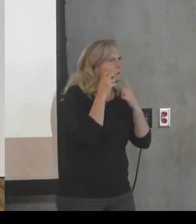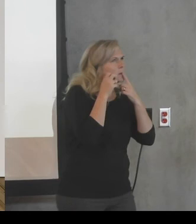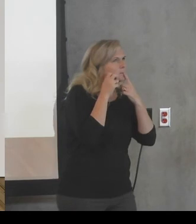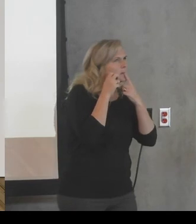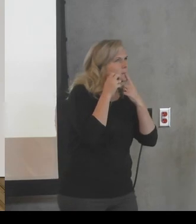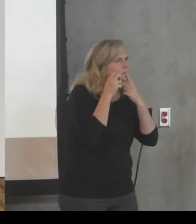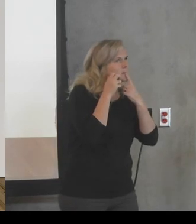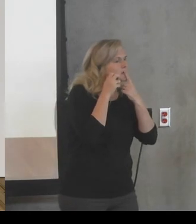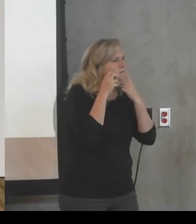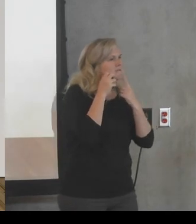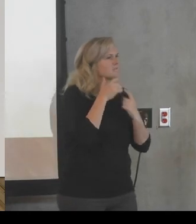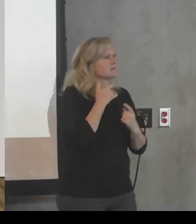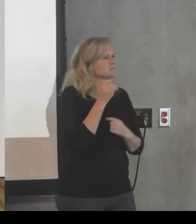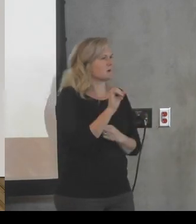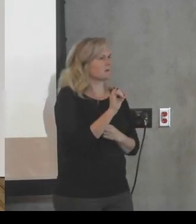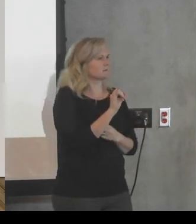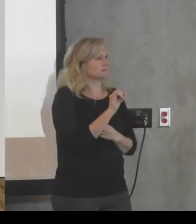saying.